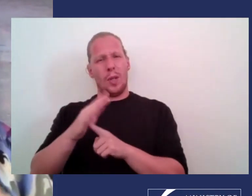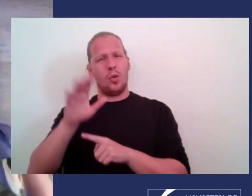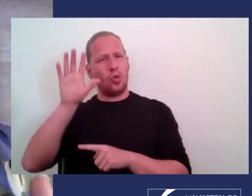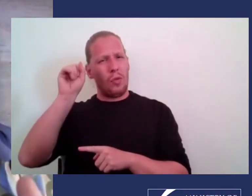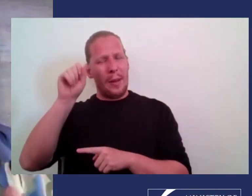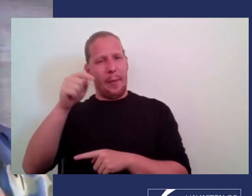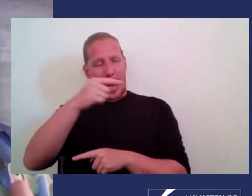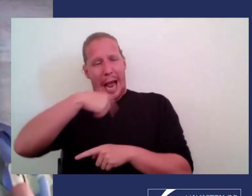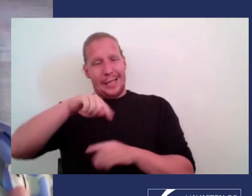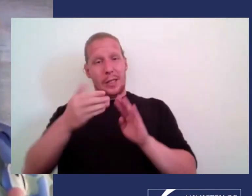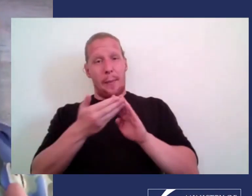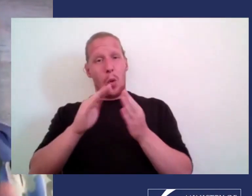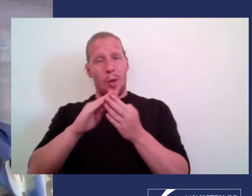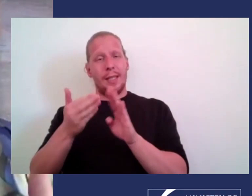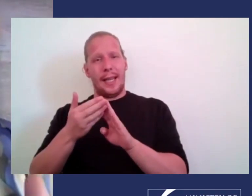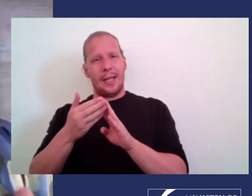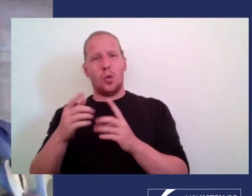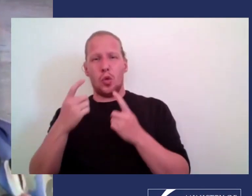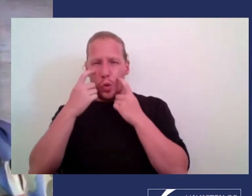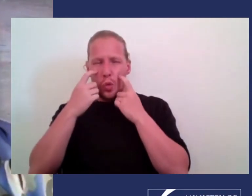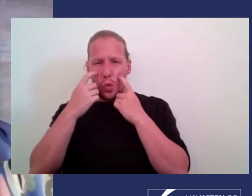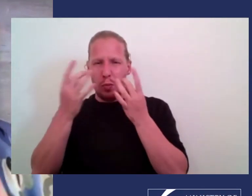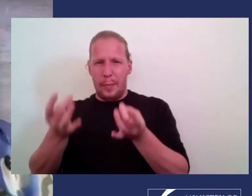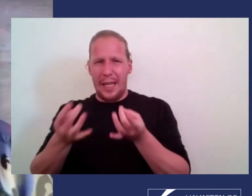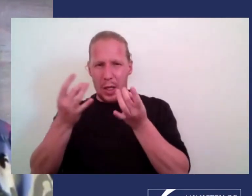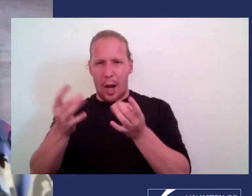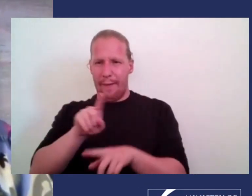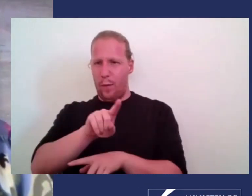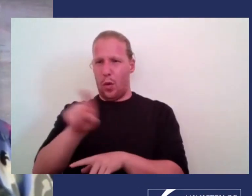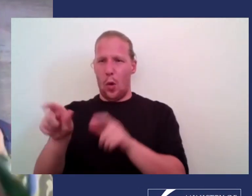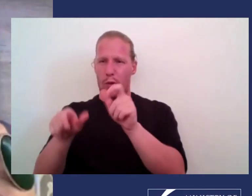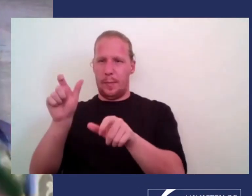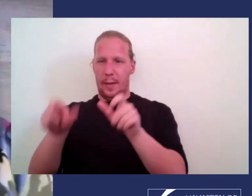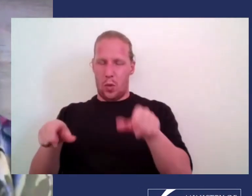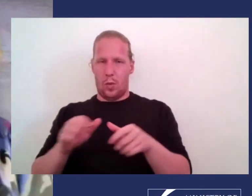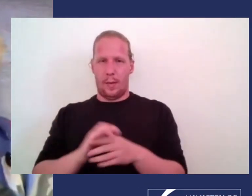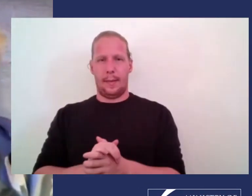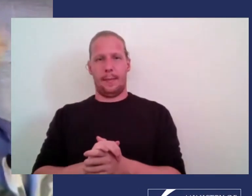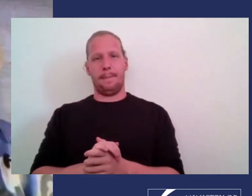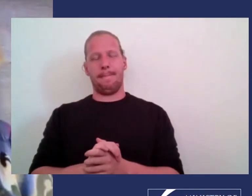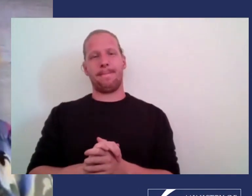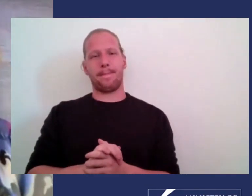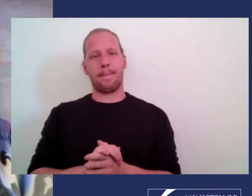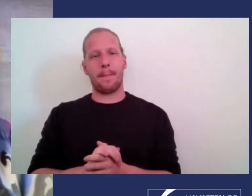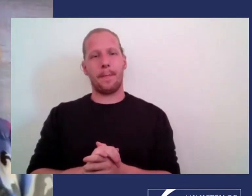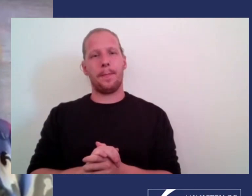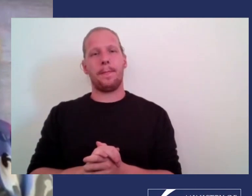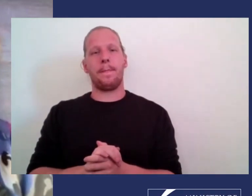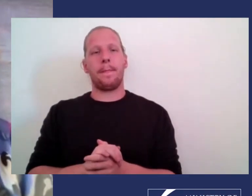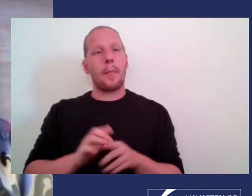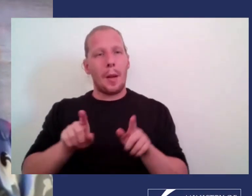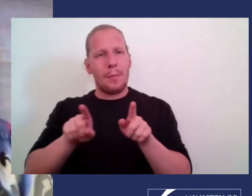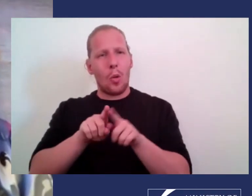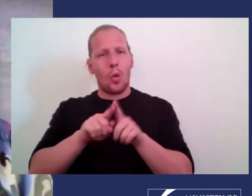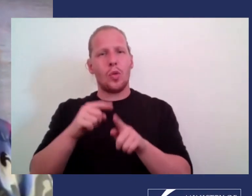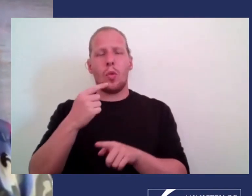as communities, we are compassionate for wherever people are at with that decision making. And I also wanted to mention a couple